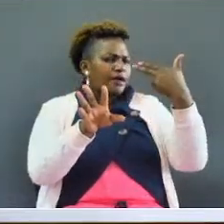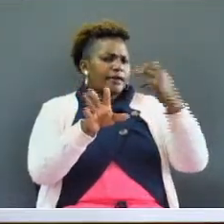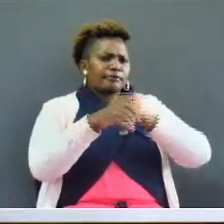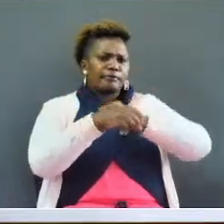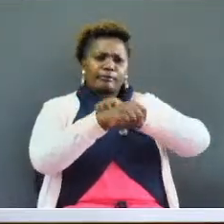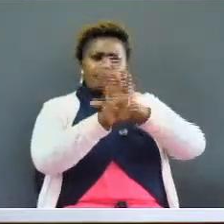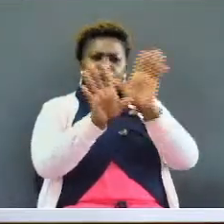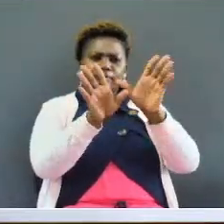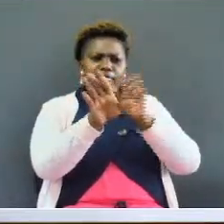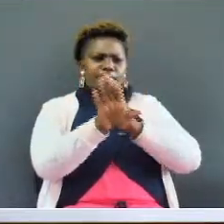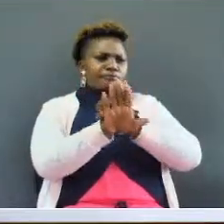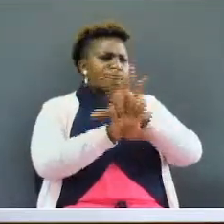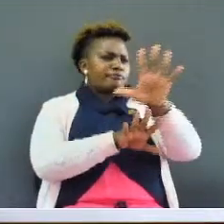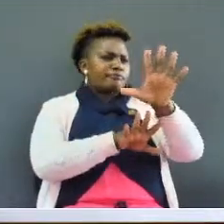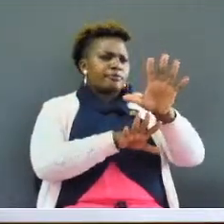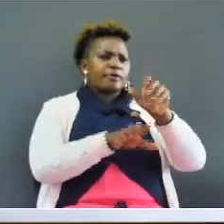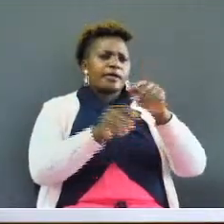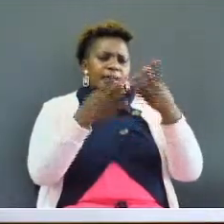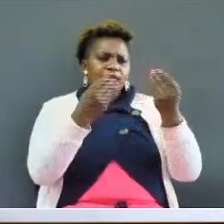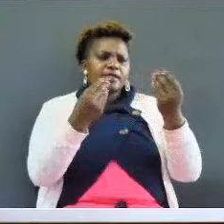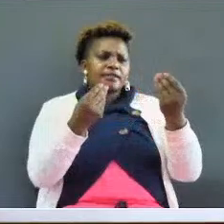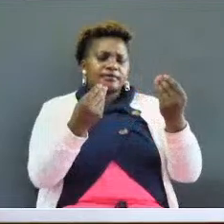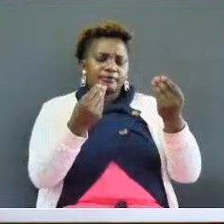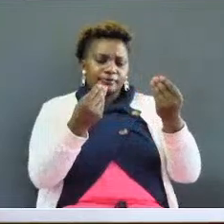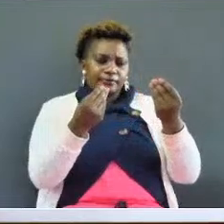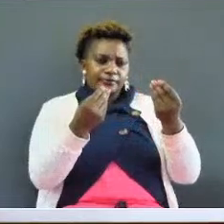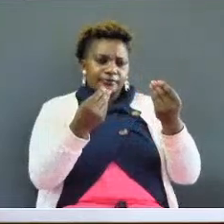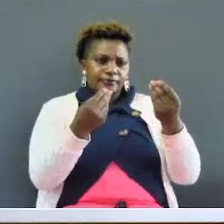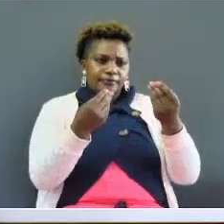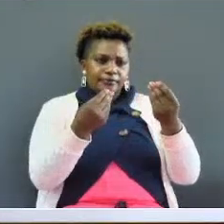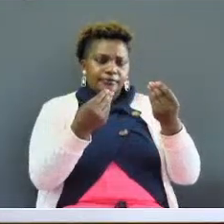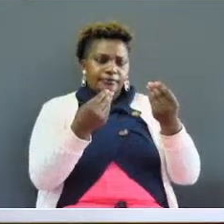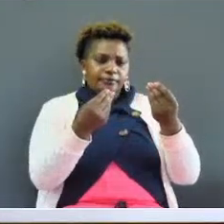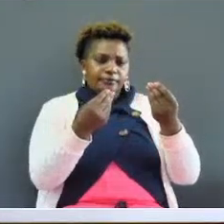transmissible and spreads very efficiently.